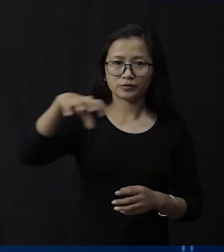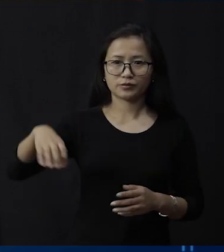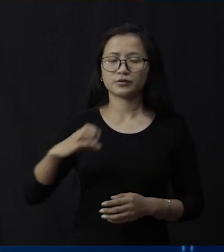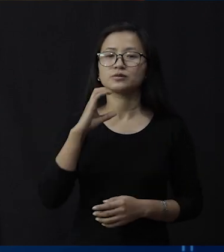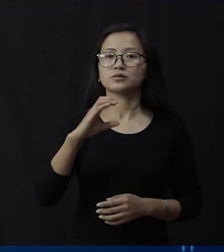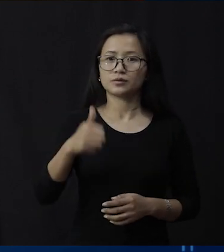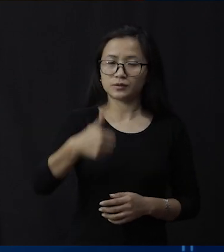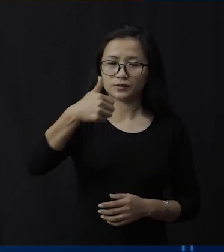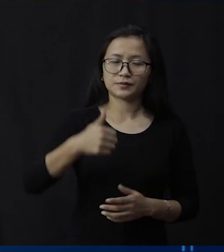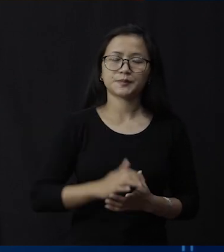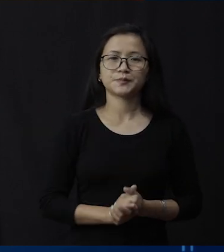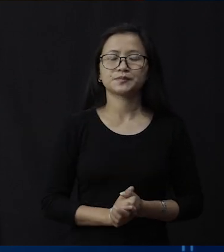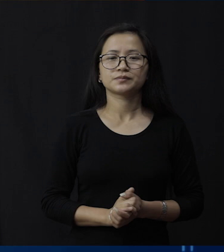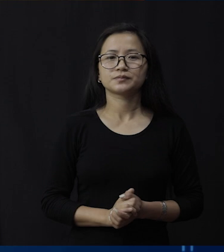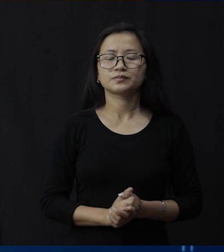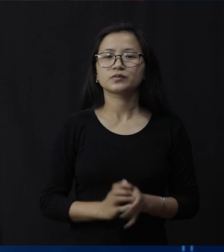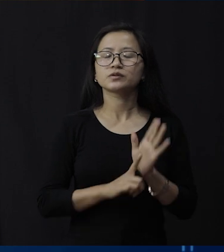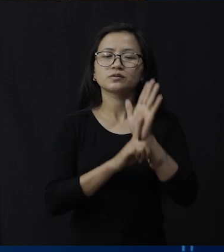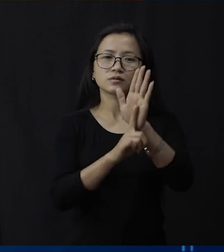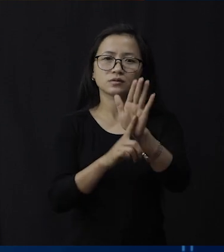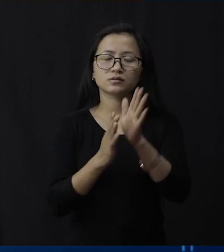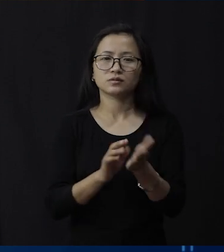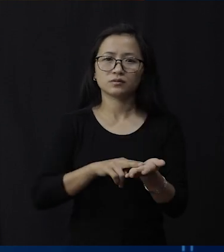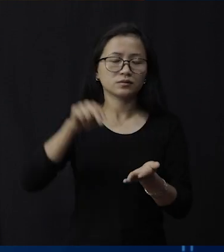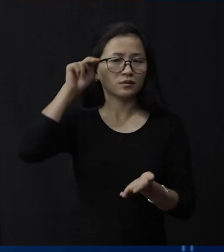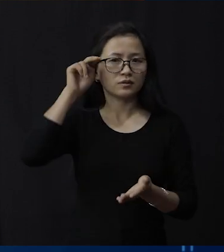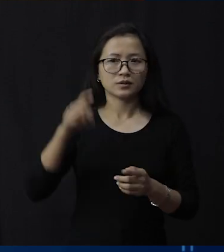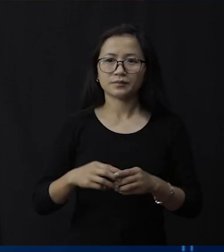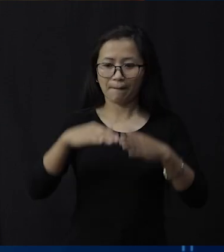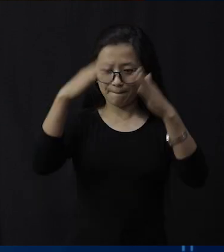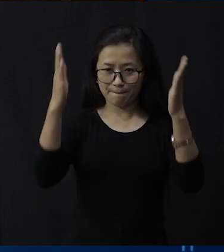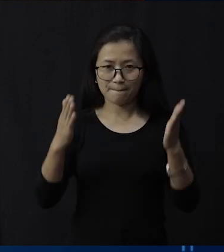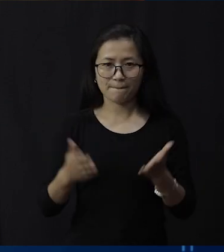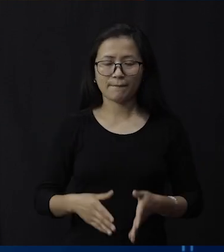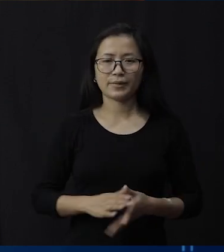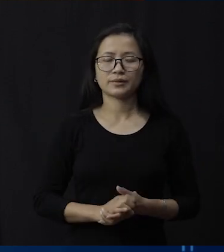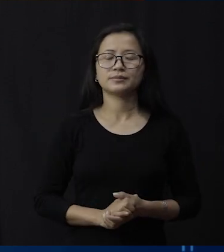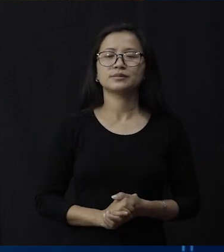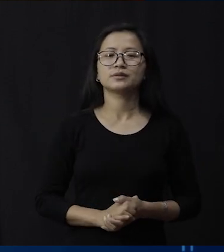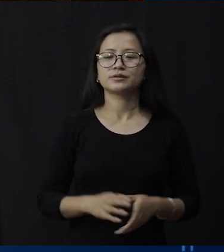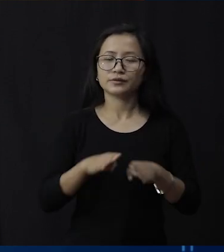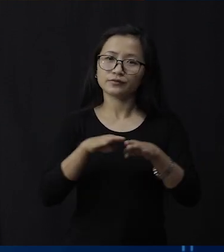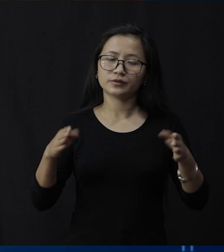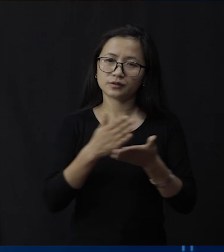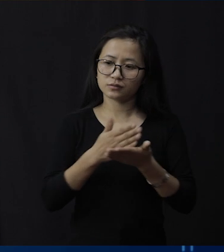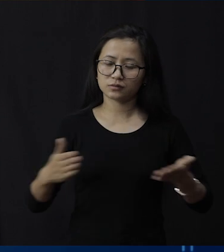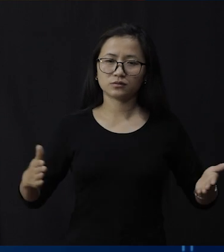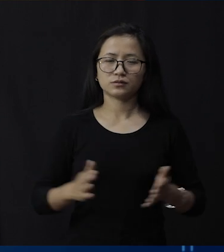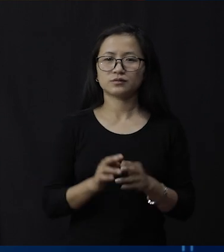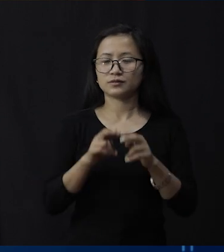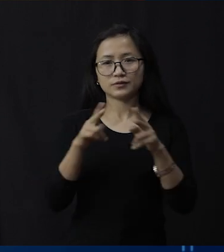commissioner, okay? So district, as I've shown you in the Nagaland map, that Nagaland is divided into different parts,